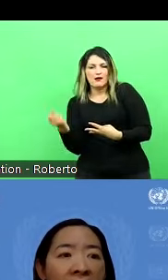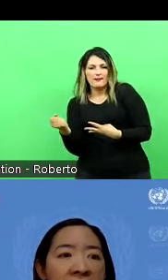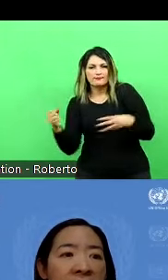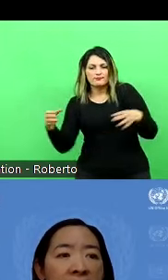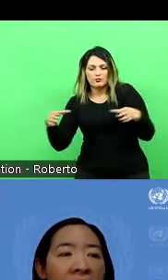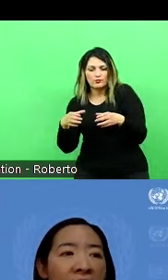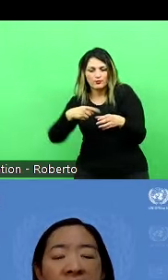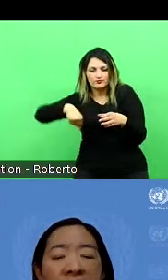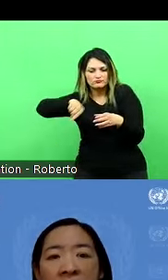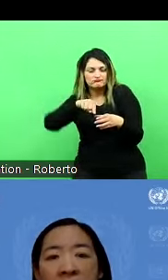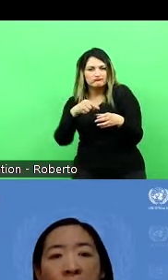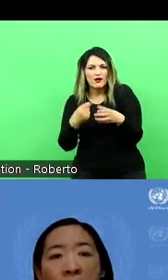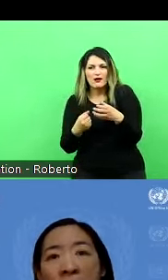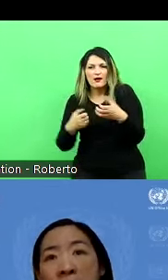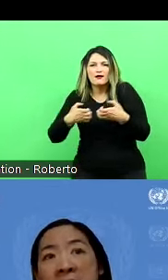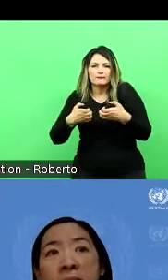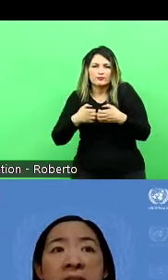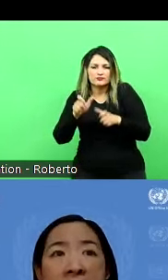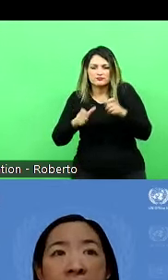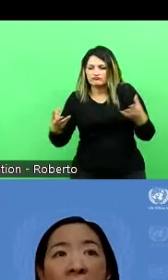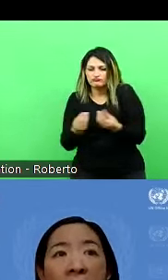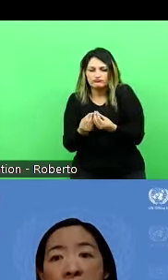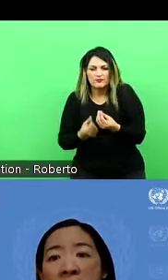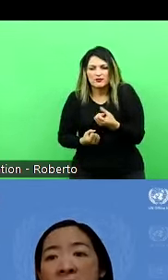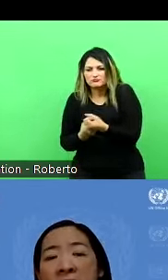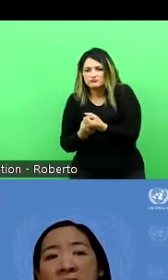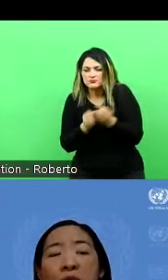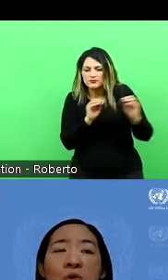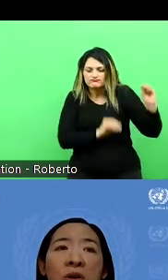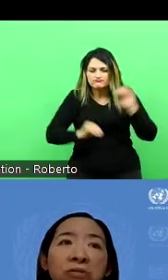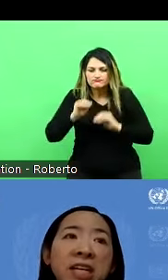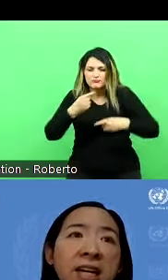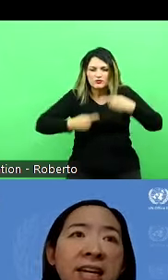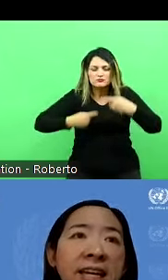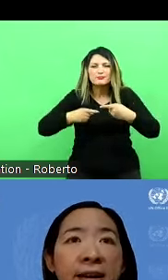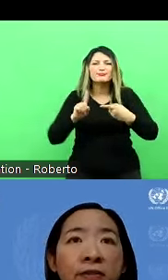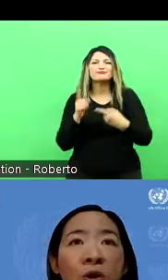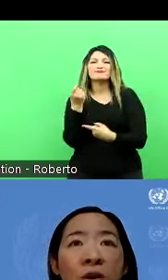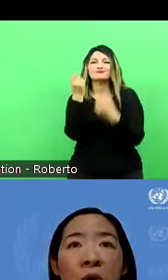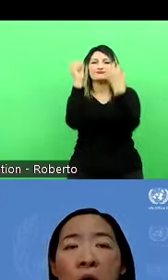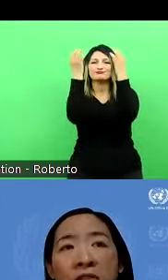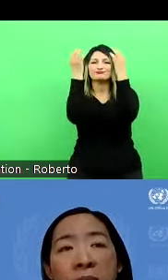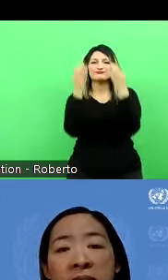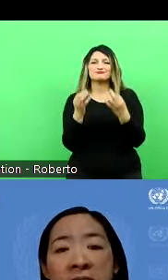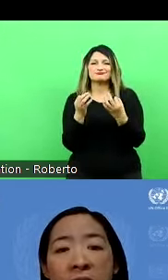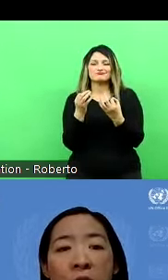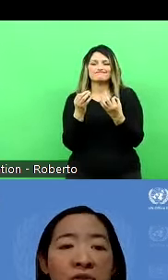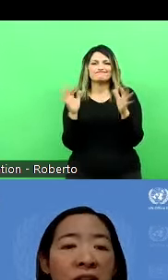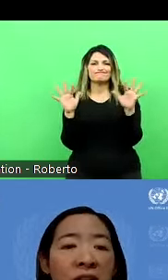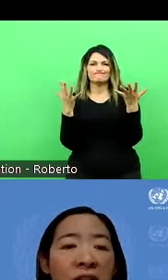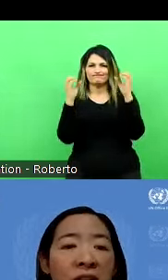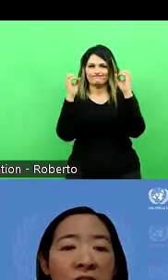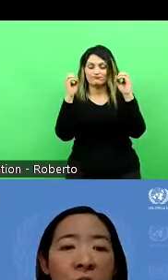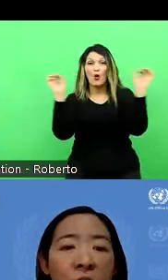the policy and process within the local government is limited. Or you can decide to score 3 if your local government is